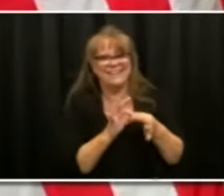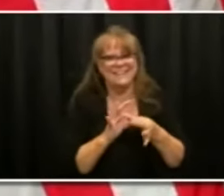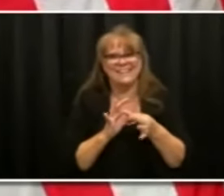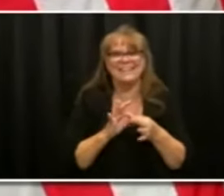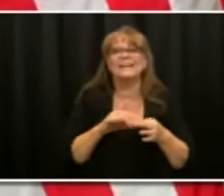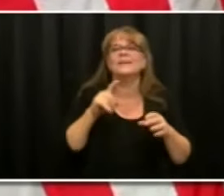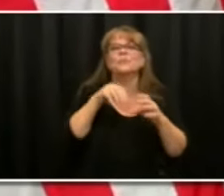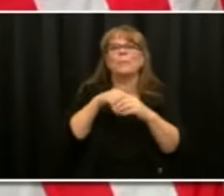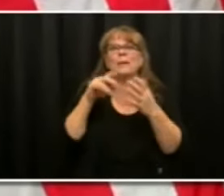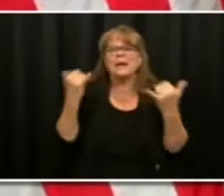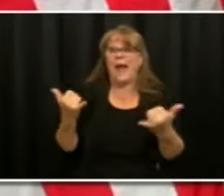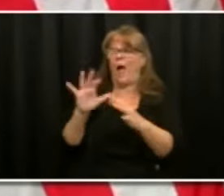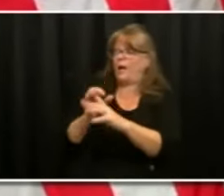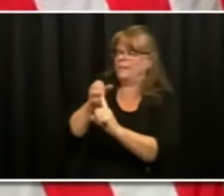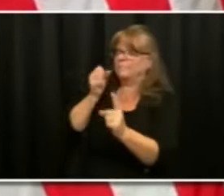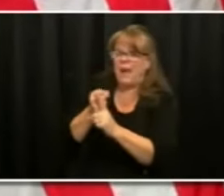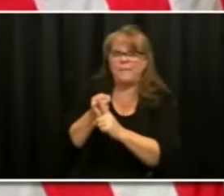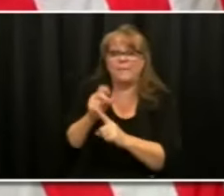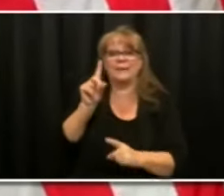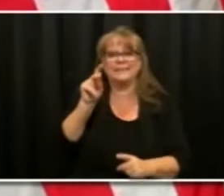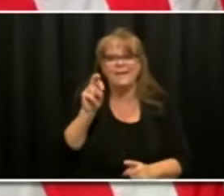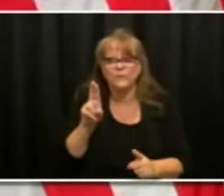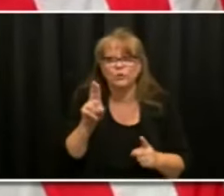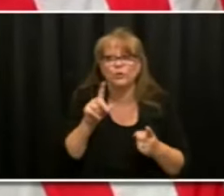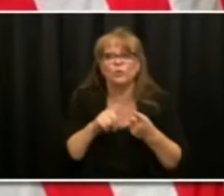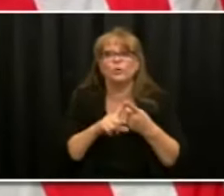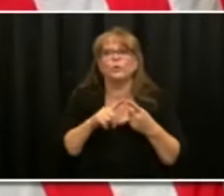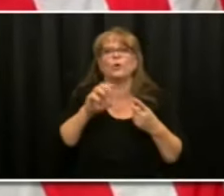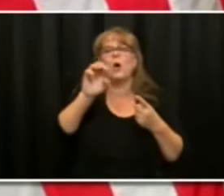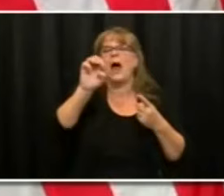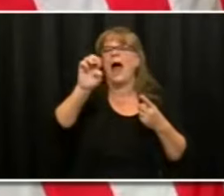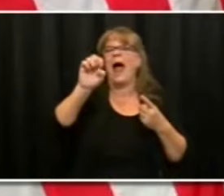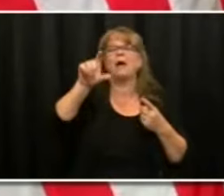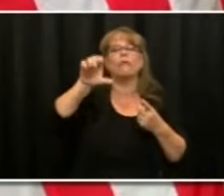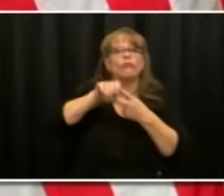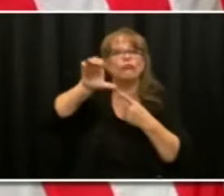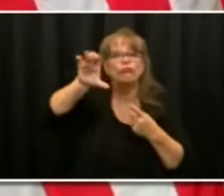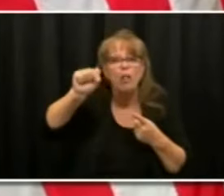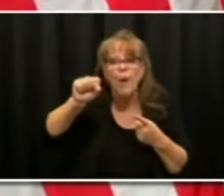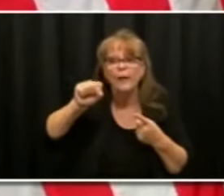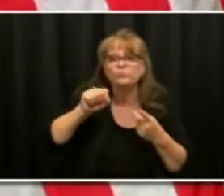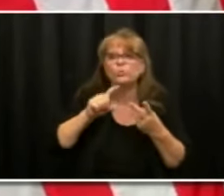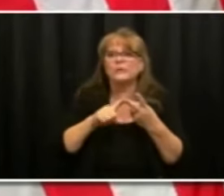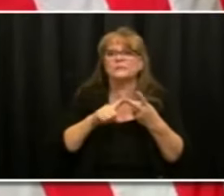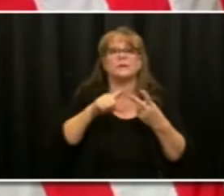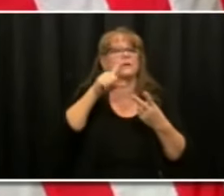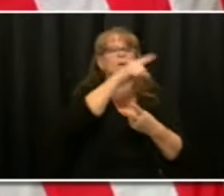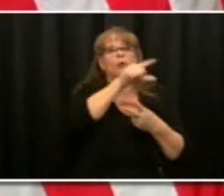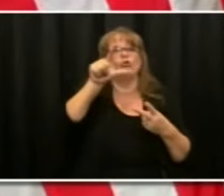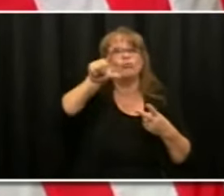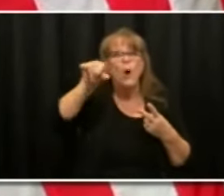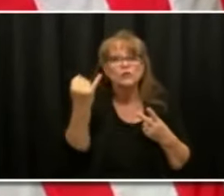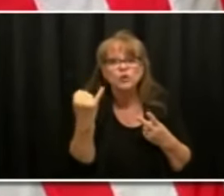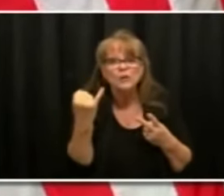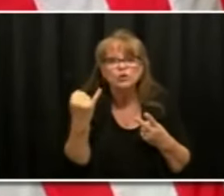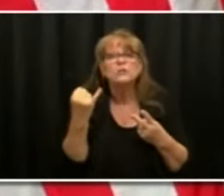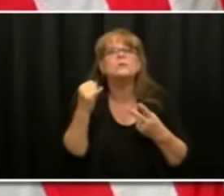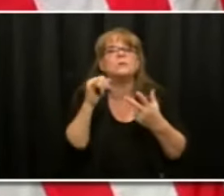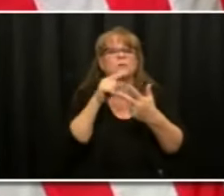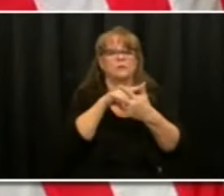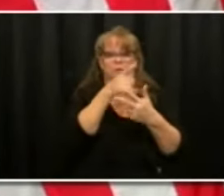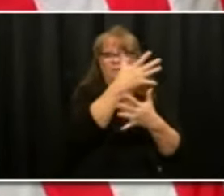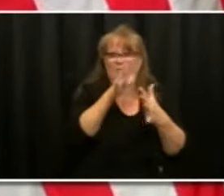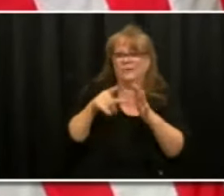County, Mesa County, and others, we have seen the success of these measures in Boulder County, which has gone from